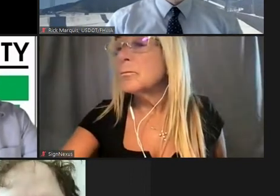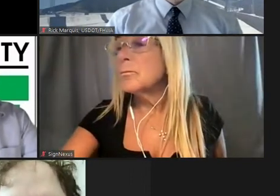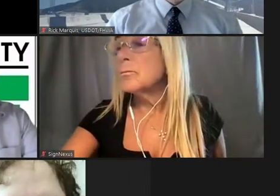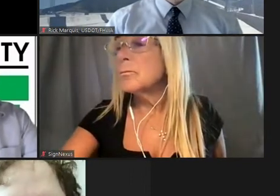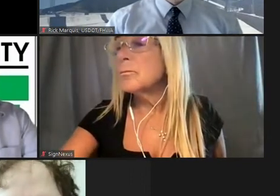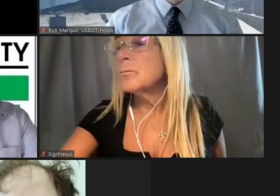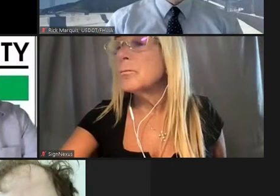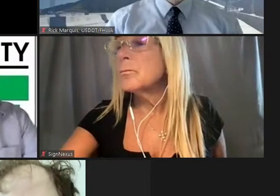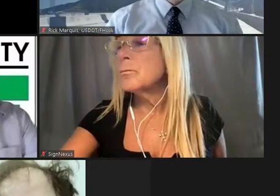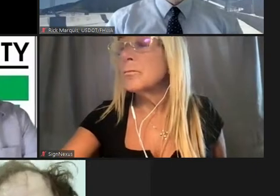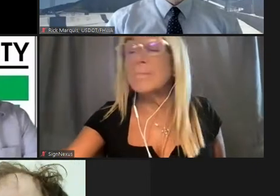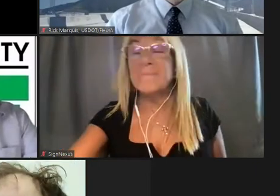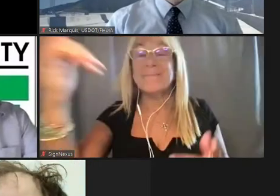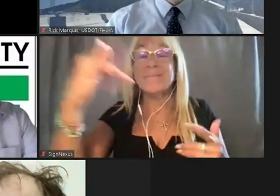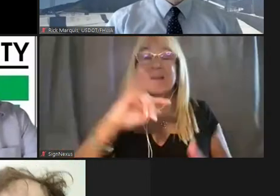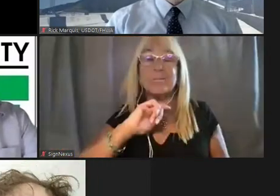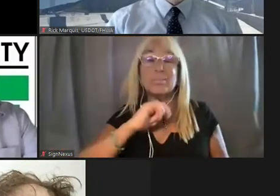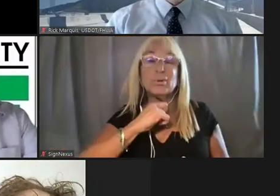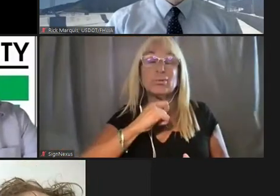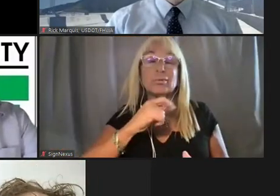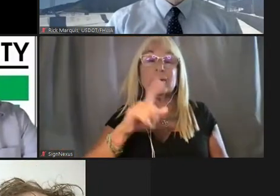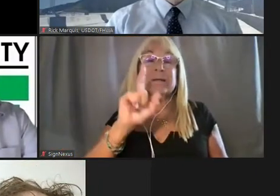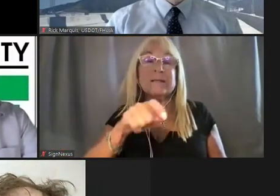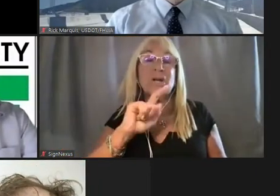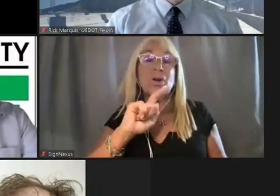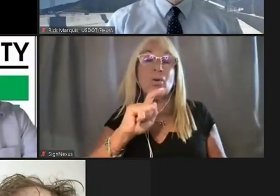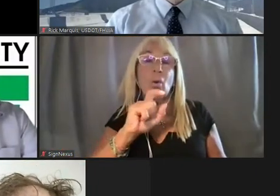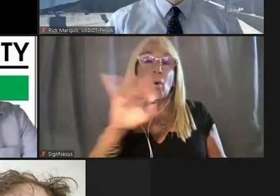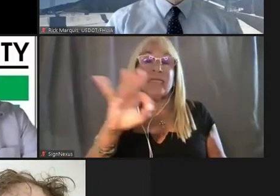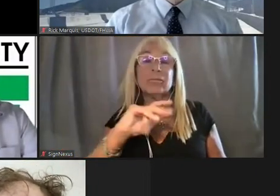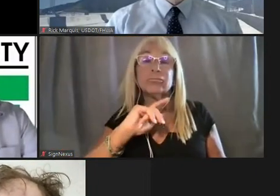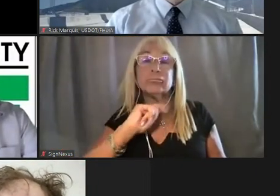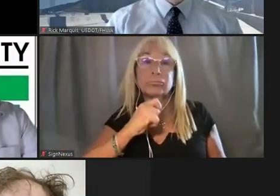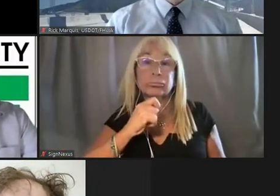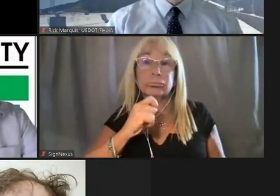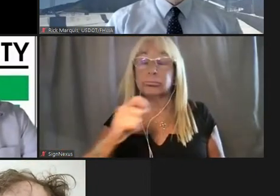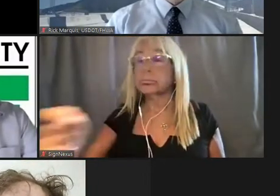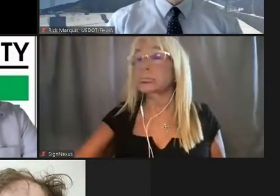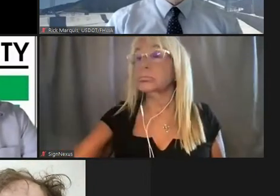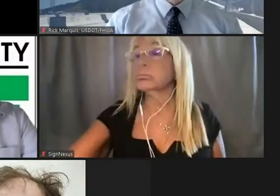you're still on mute we cannot hear you